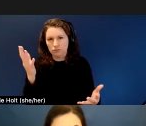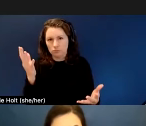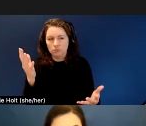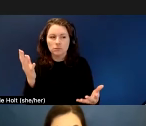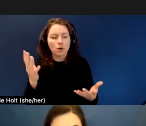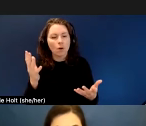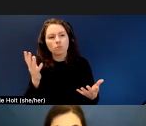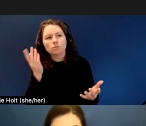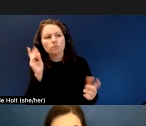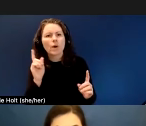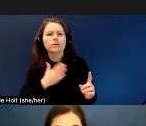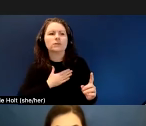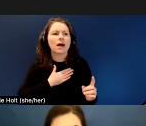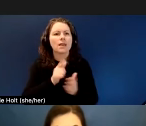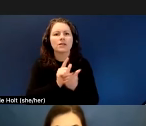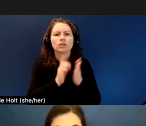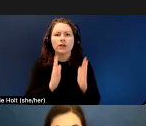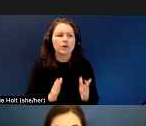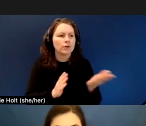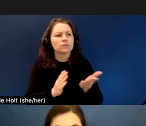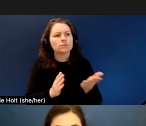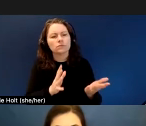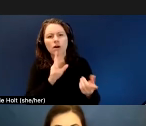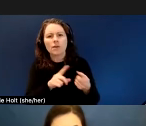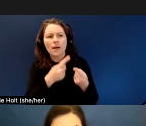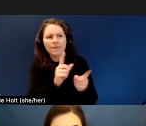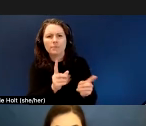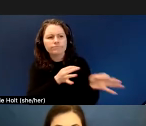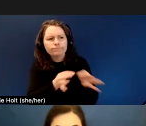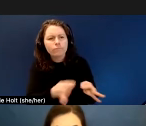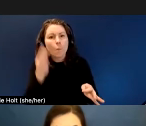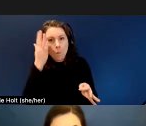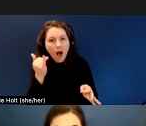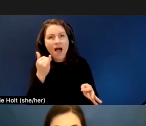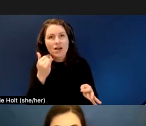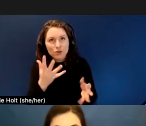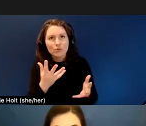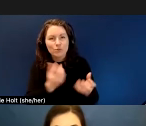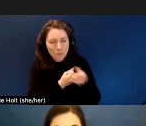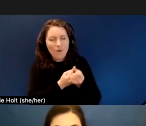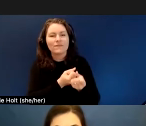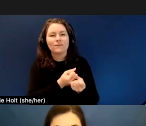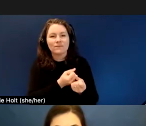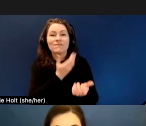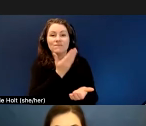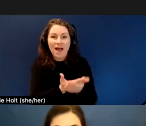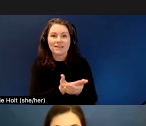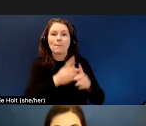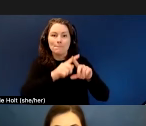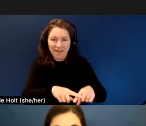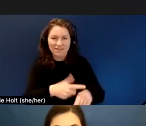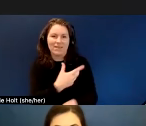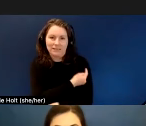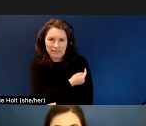and calling them, talking about why you support fact-based vaccine and public health policies, and thinking